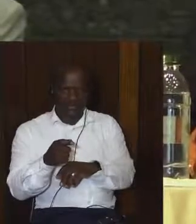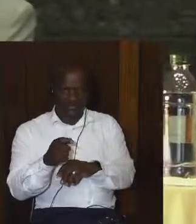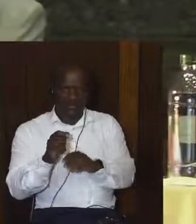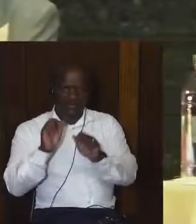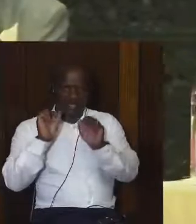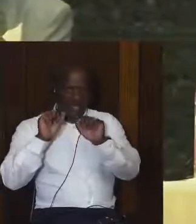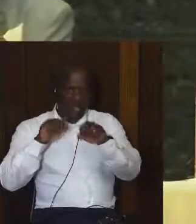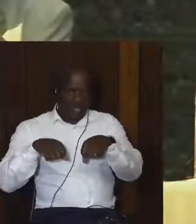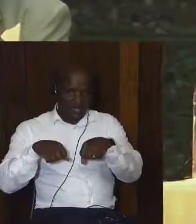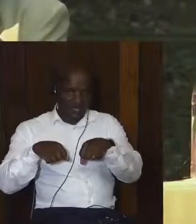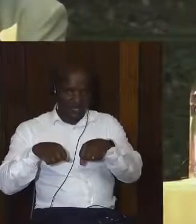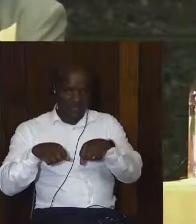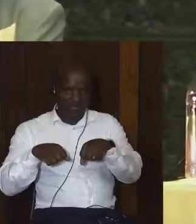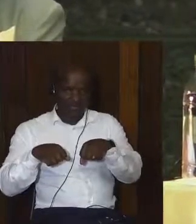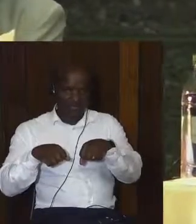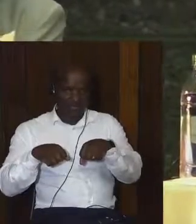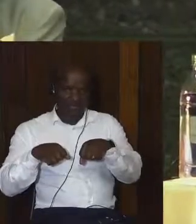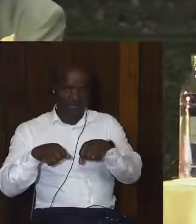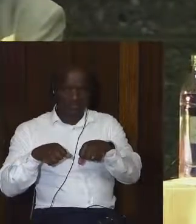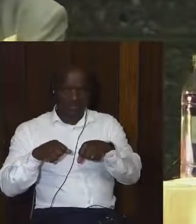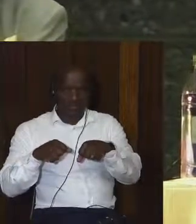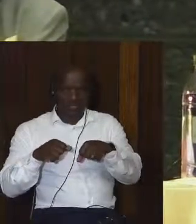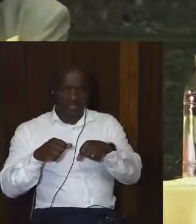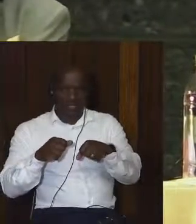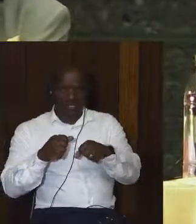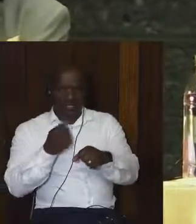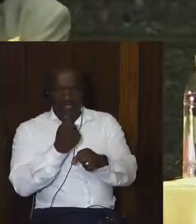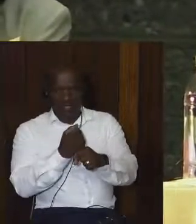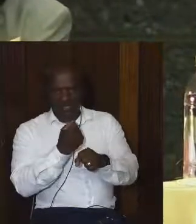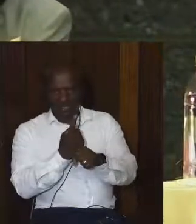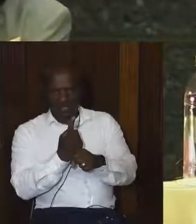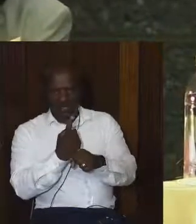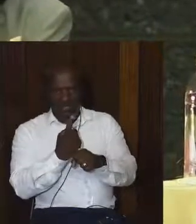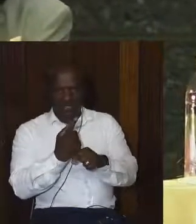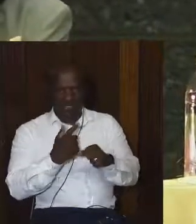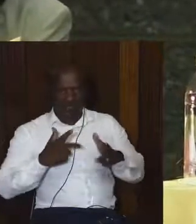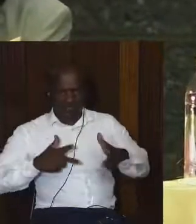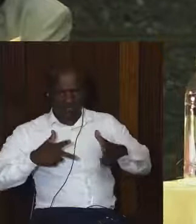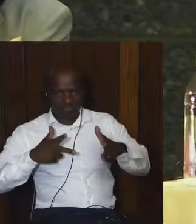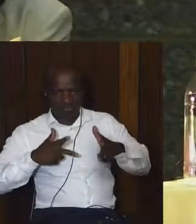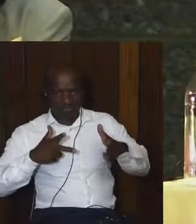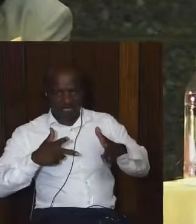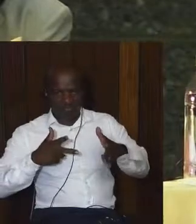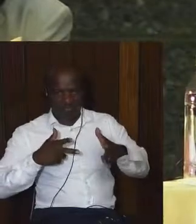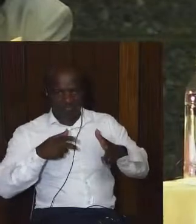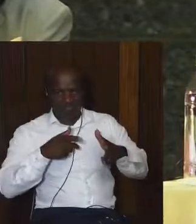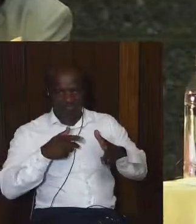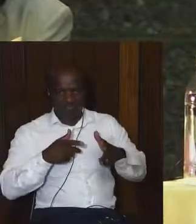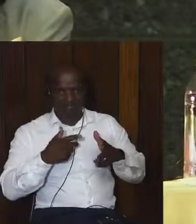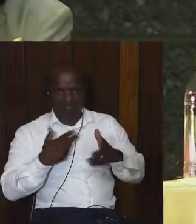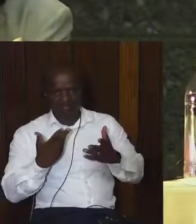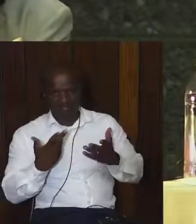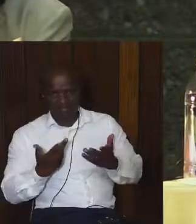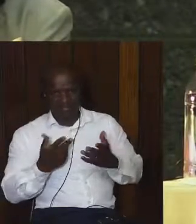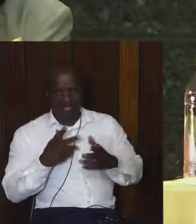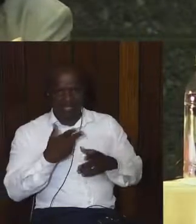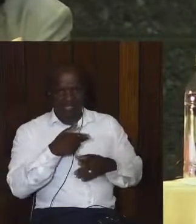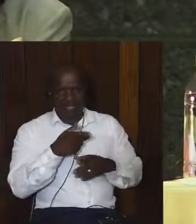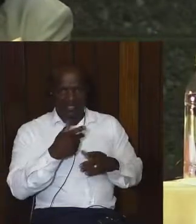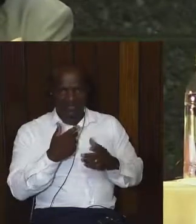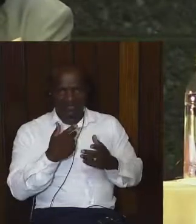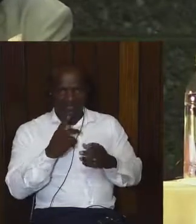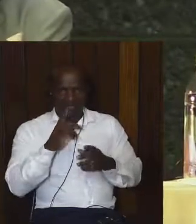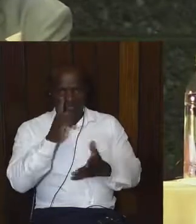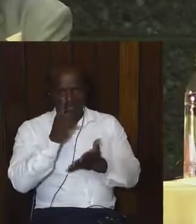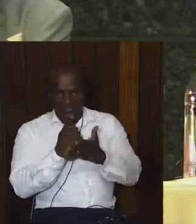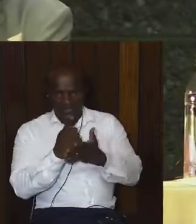it was, Gautrain have always conducted their assessments of the ridership, and then they could have projected that there would have